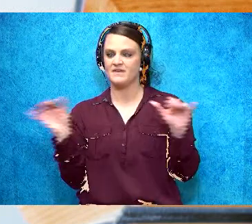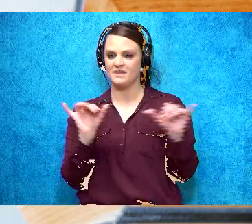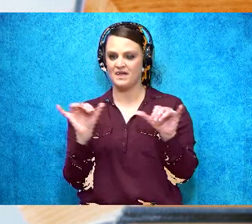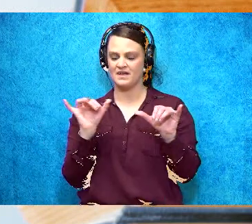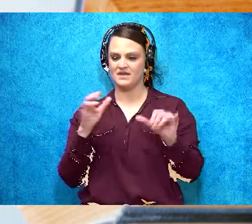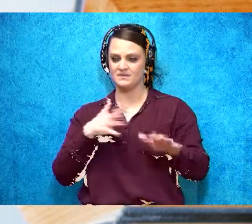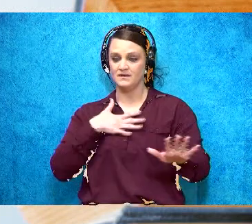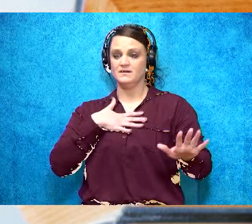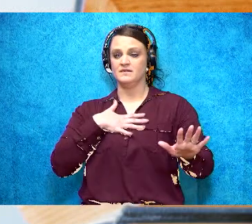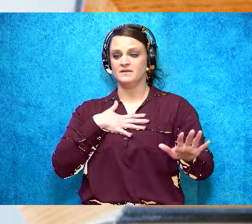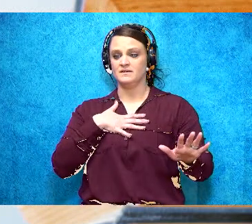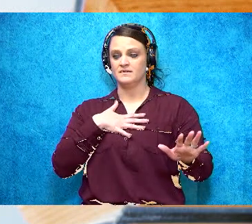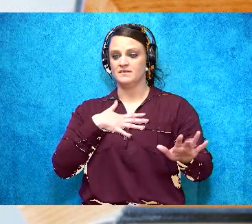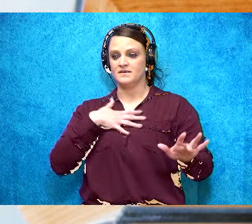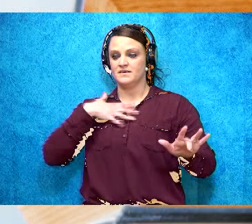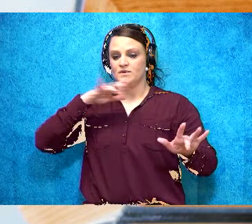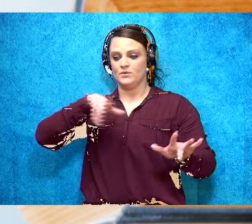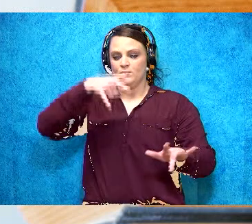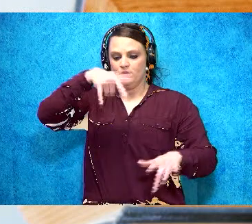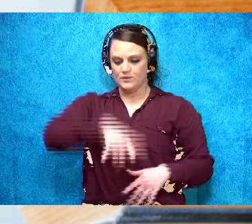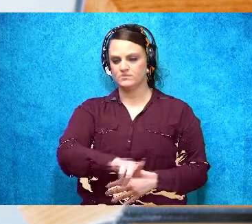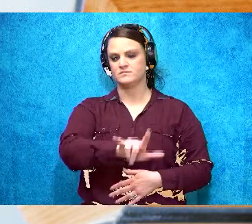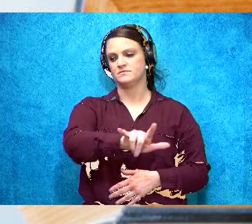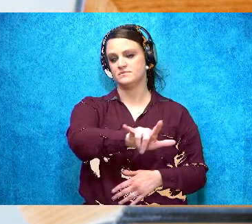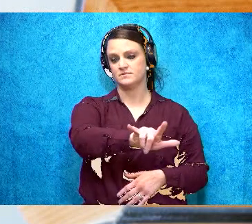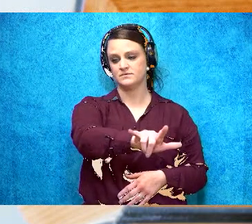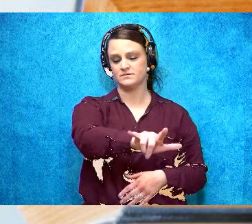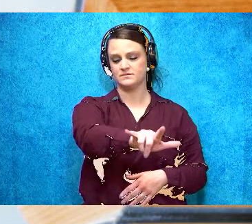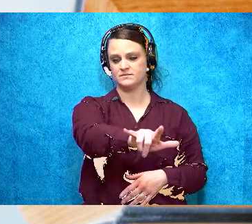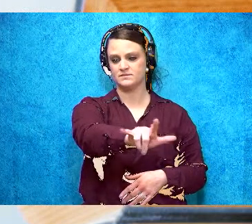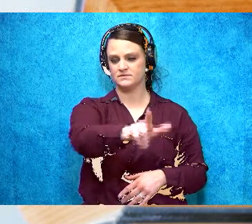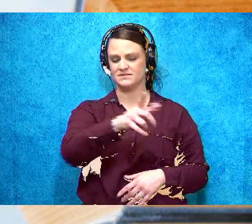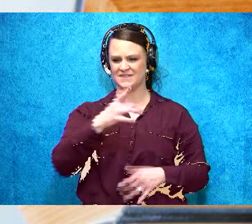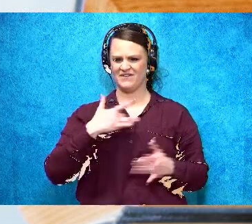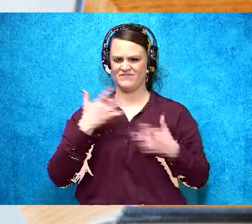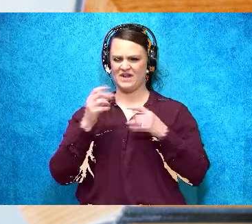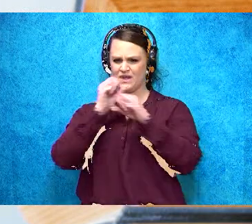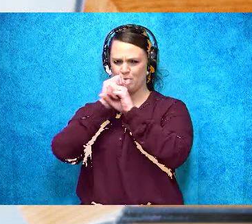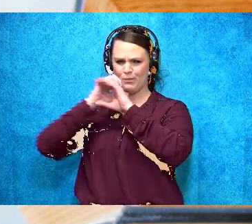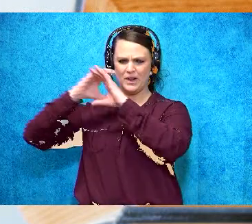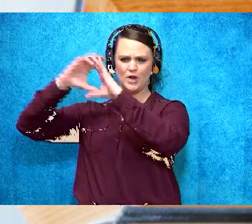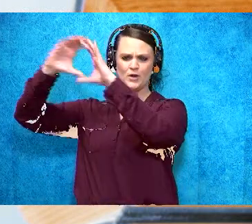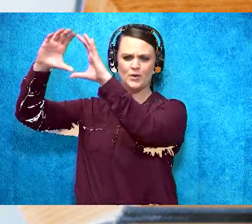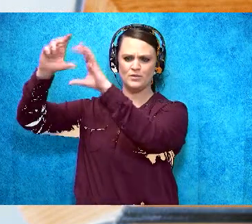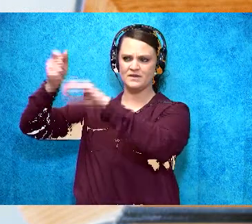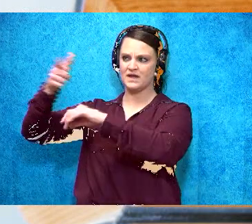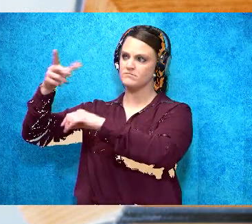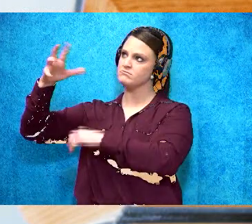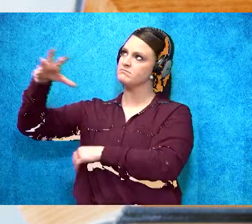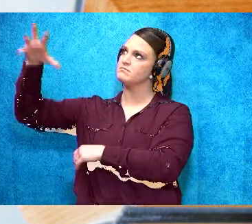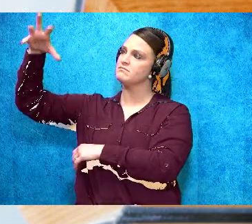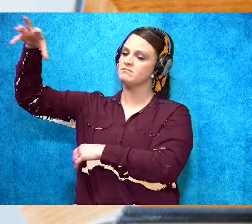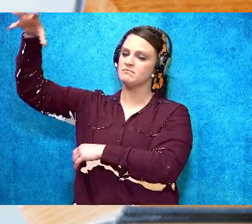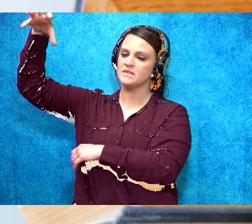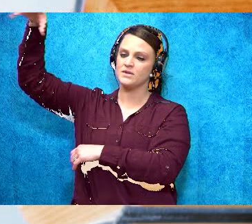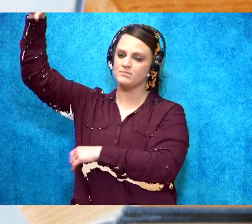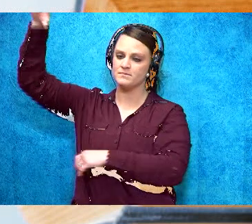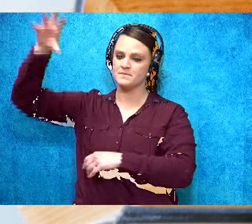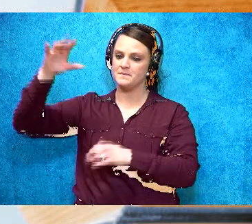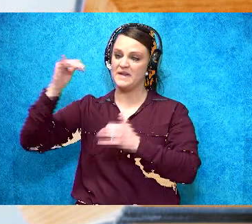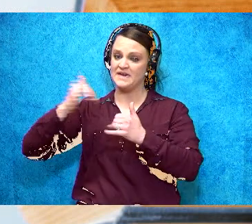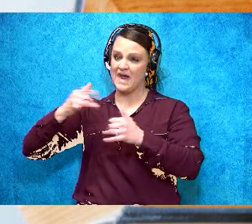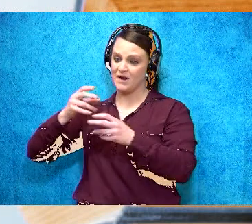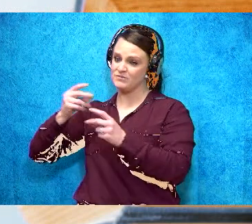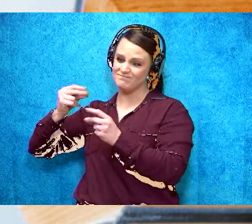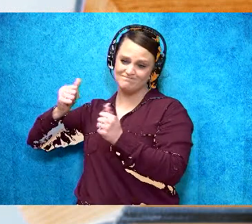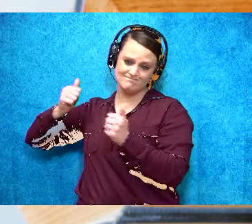his body with a sudden whoosh. He felt like a balloon that had been let go in the air and was now